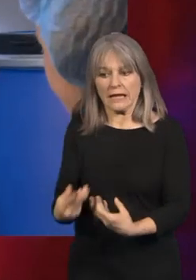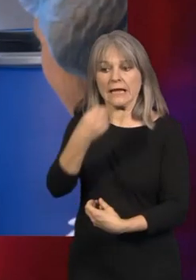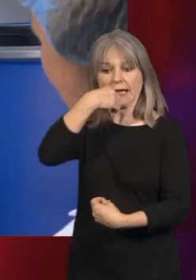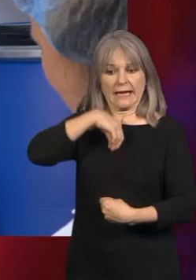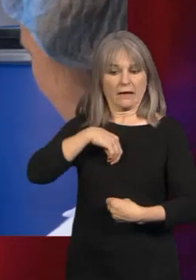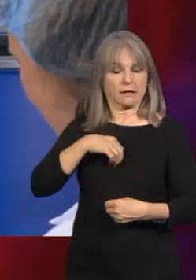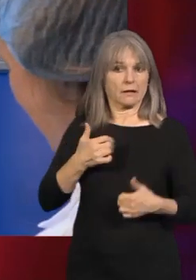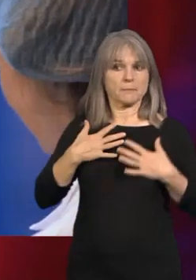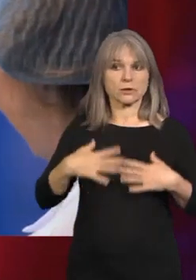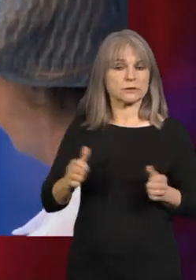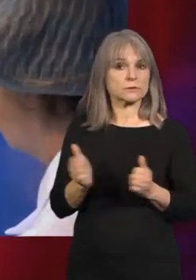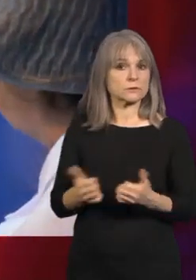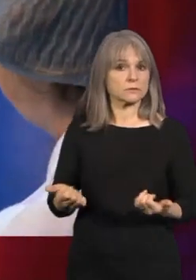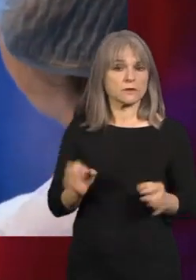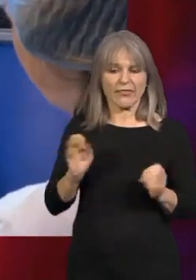it.